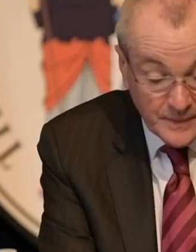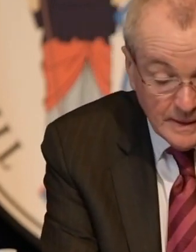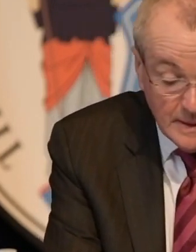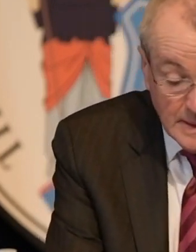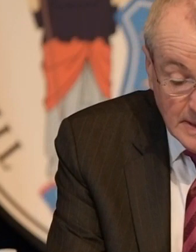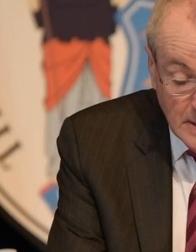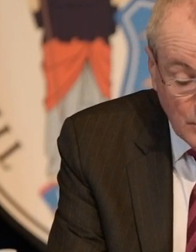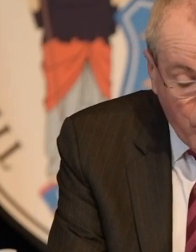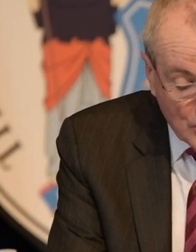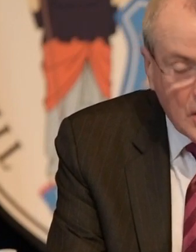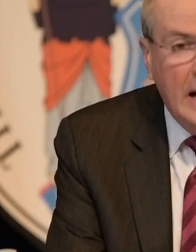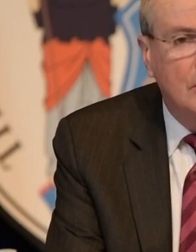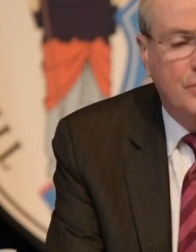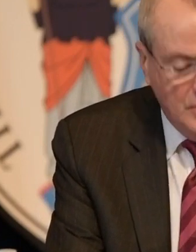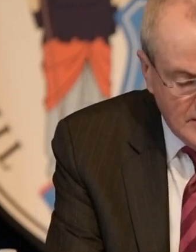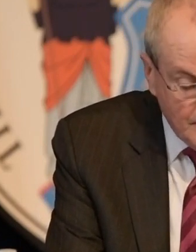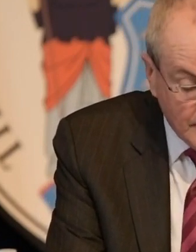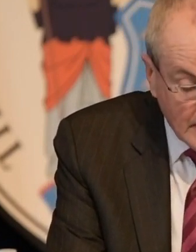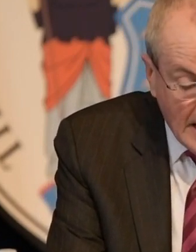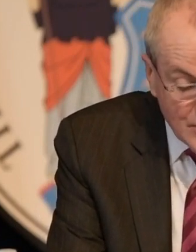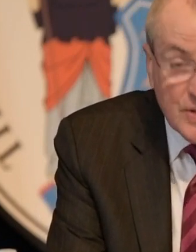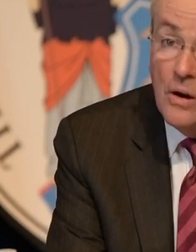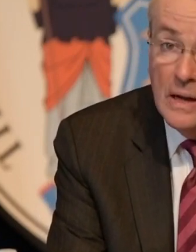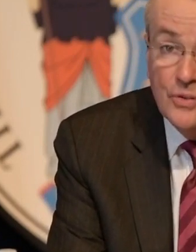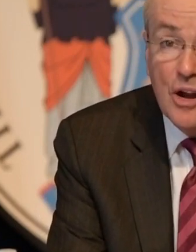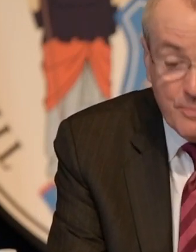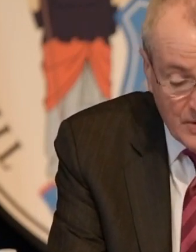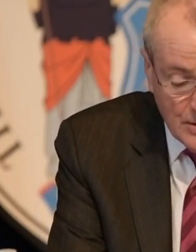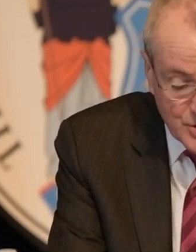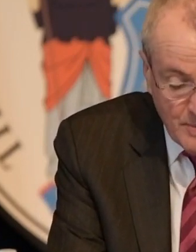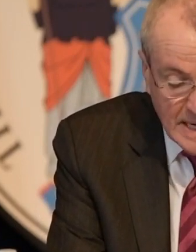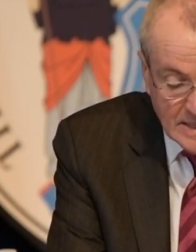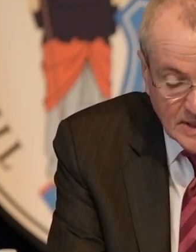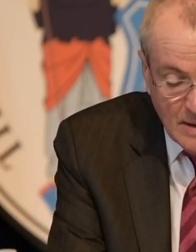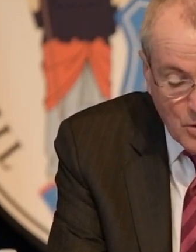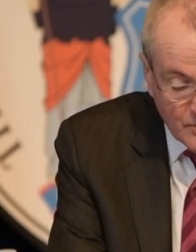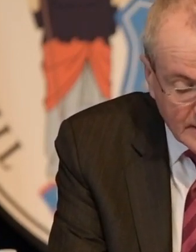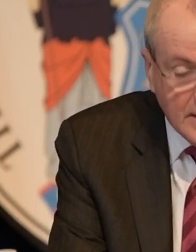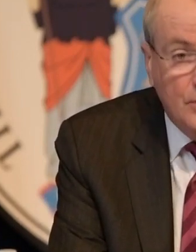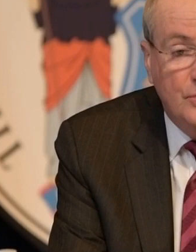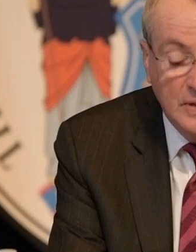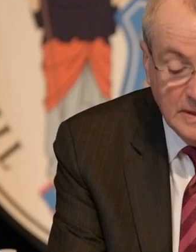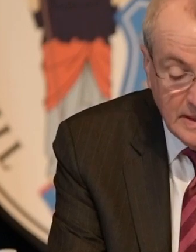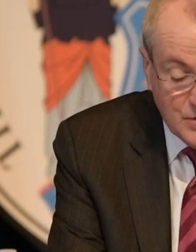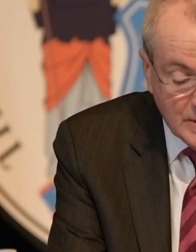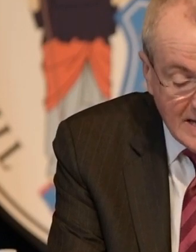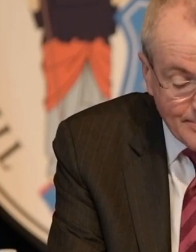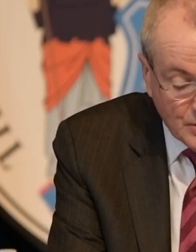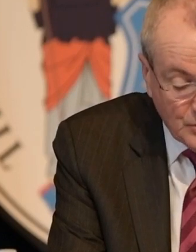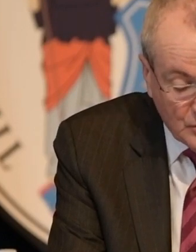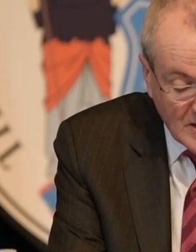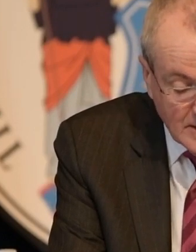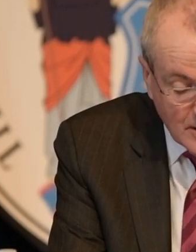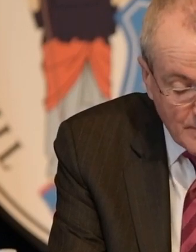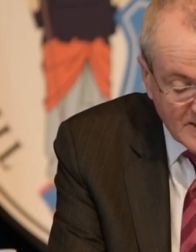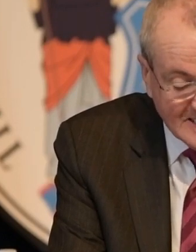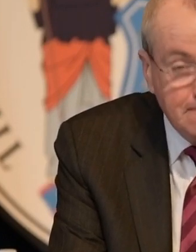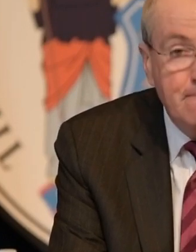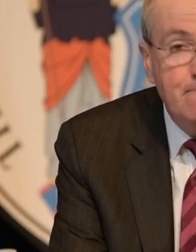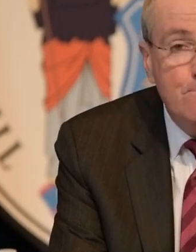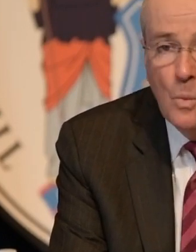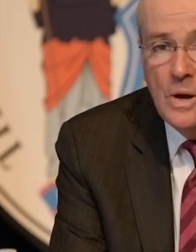Station. We worked tirelessly, as did our healthcare providers, I might add, to get more ventilators and to adapt existing